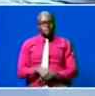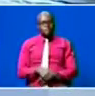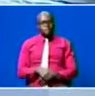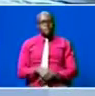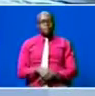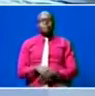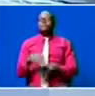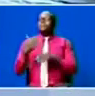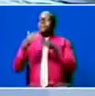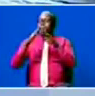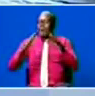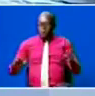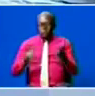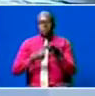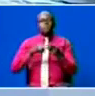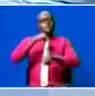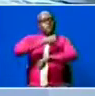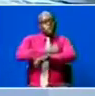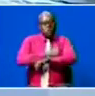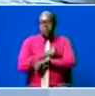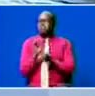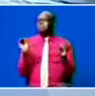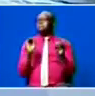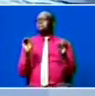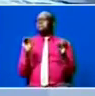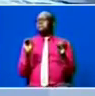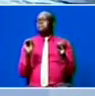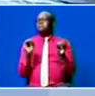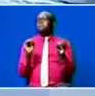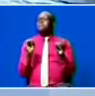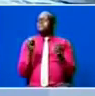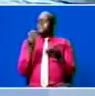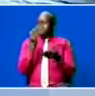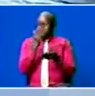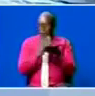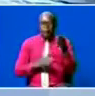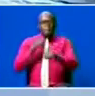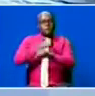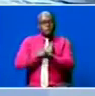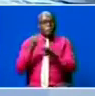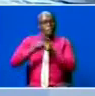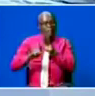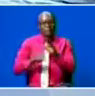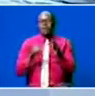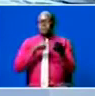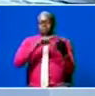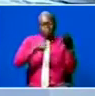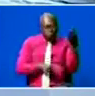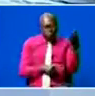stared heavy losses in terms of infrastructure, even as learning has stalled. In Marigat area, schools such as Sintan, Longiwan,